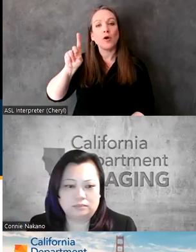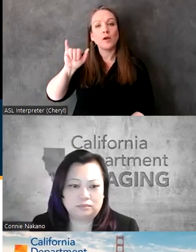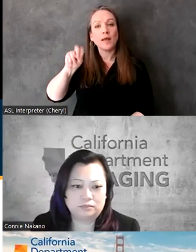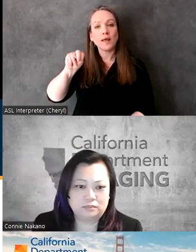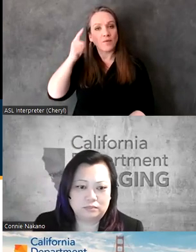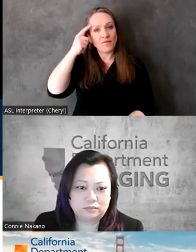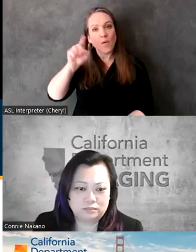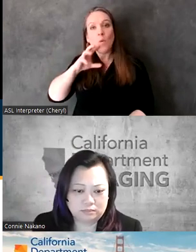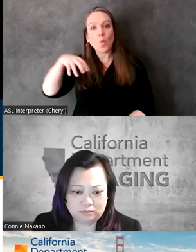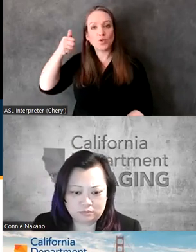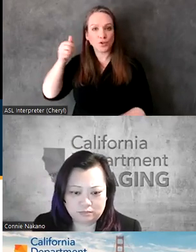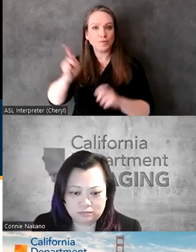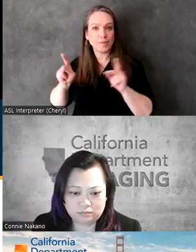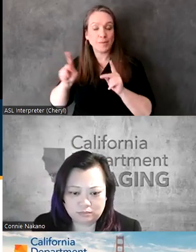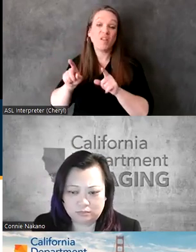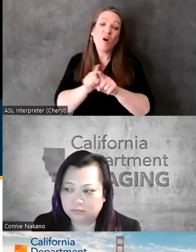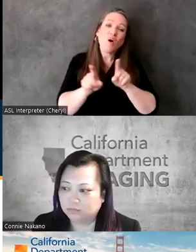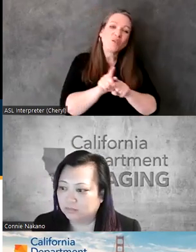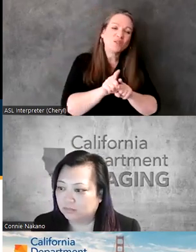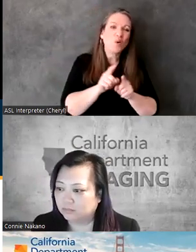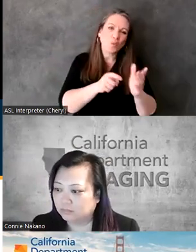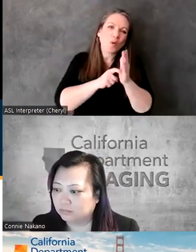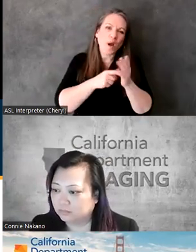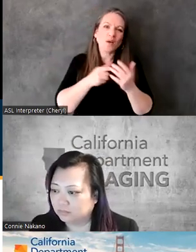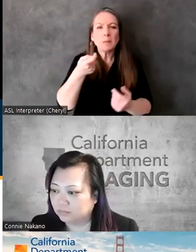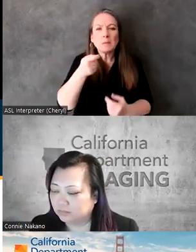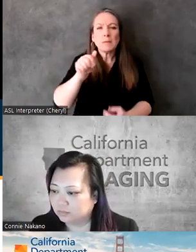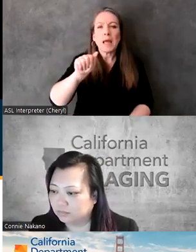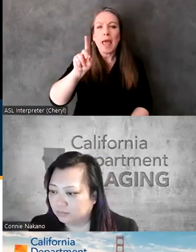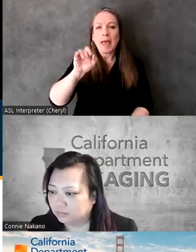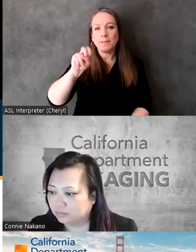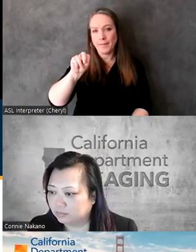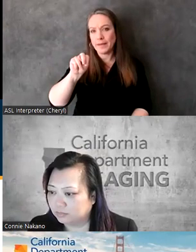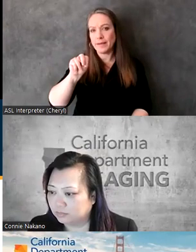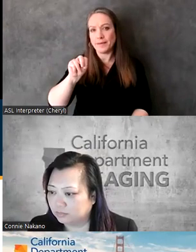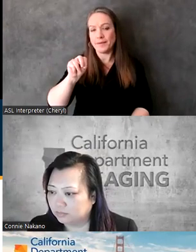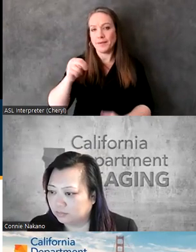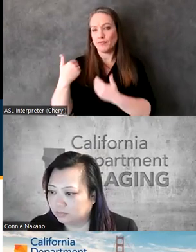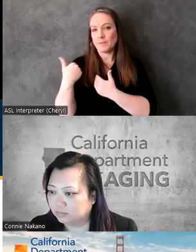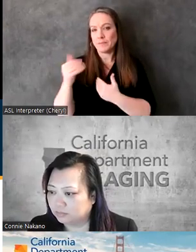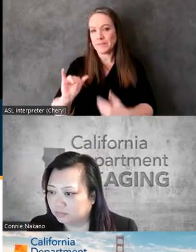also entails administrative components as well. So I think as we start meeting with